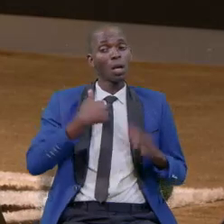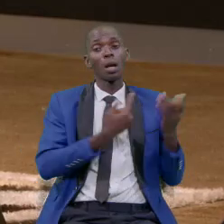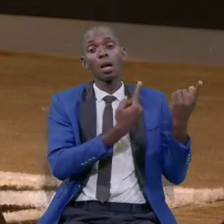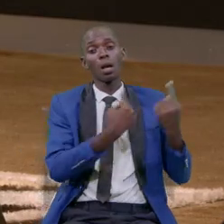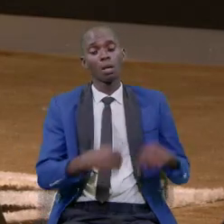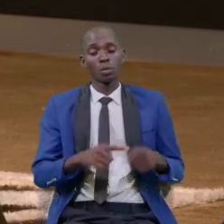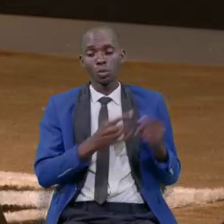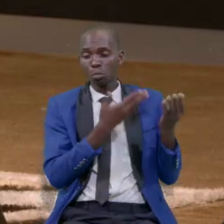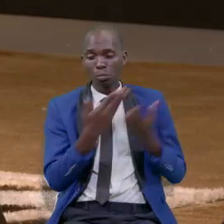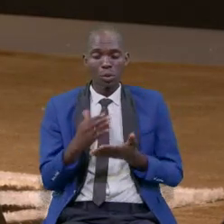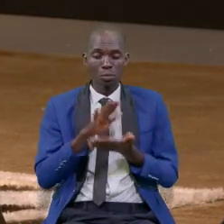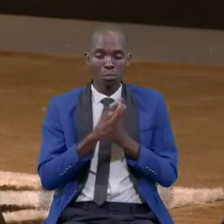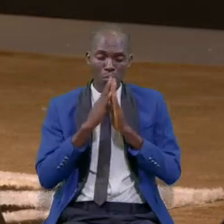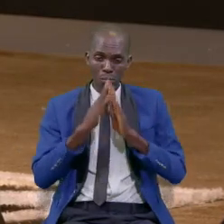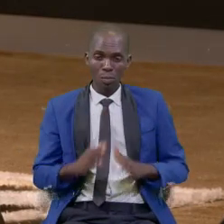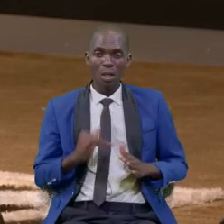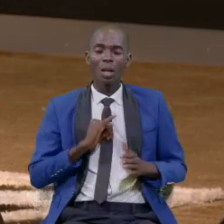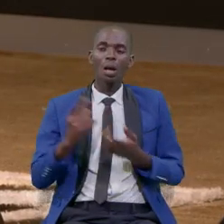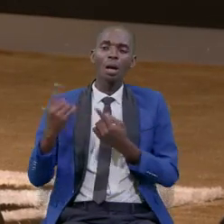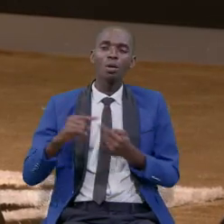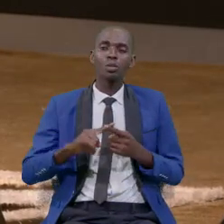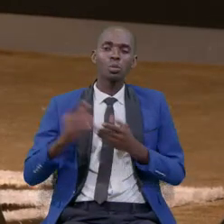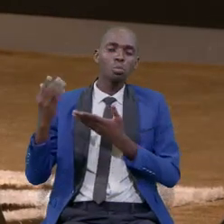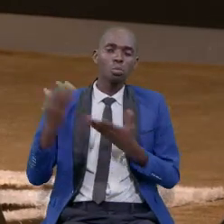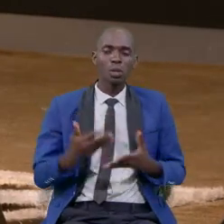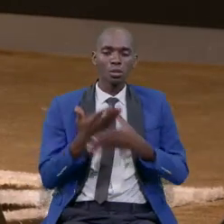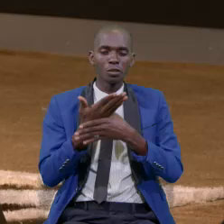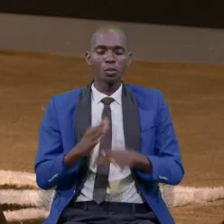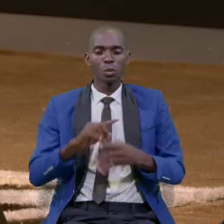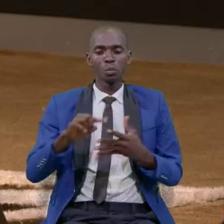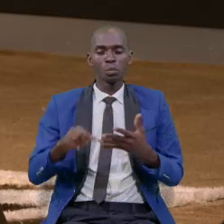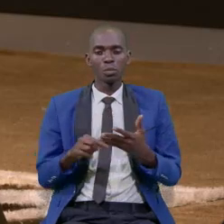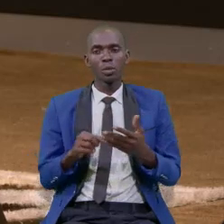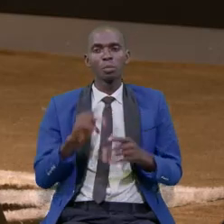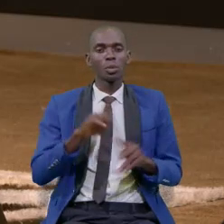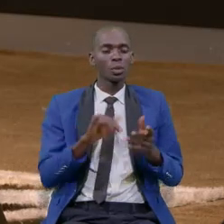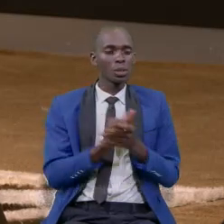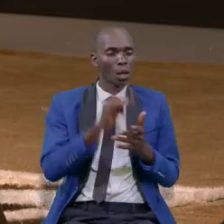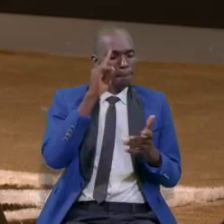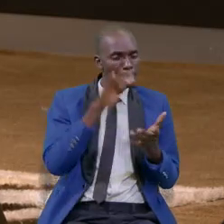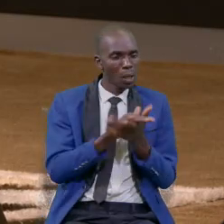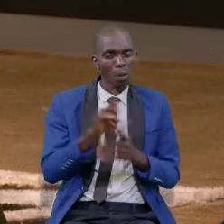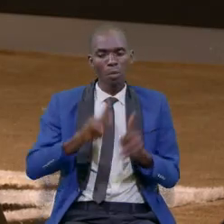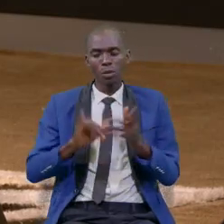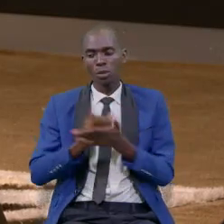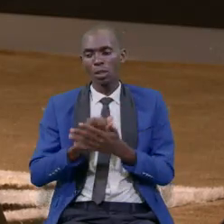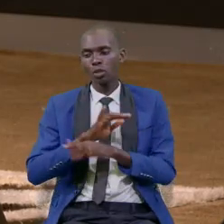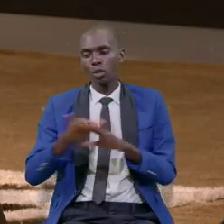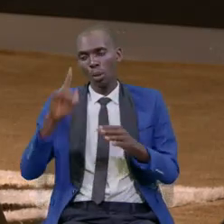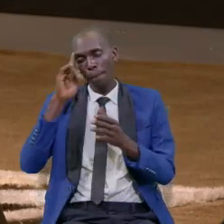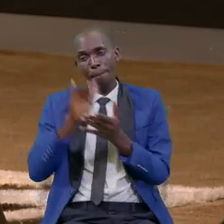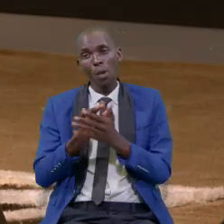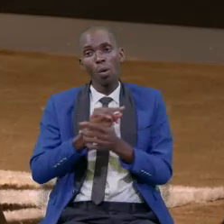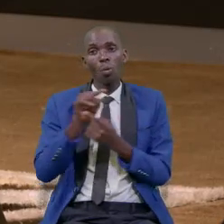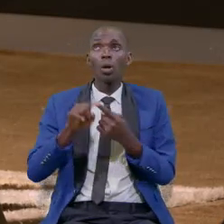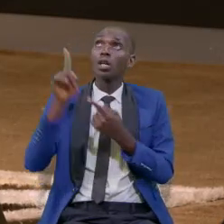come to bring division between those who believe in the family and those who do not believe. But when he comes, then he